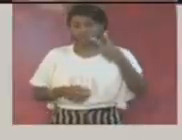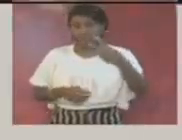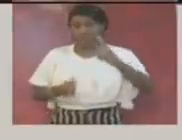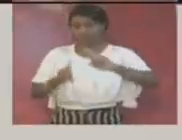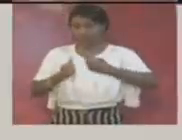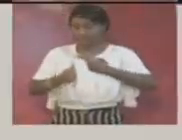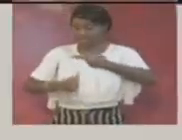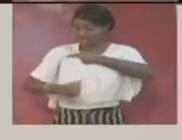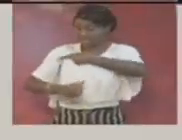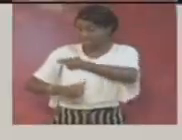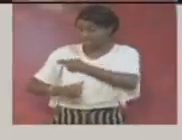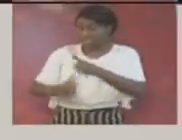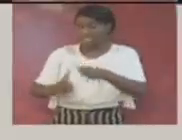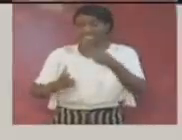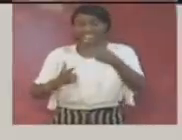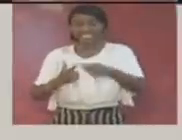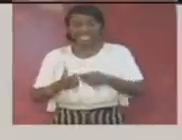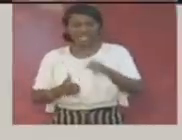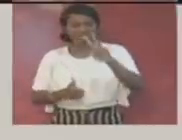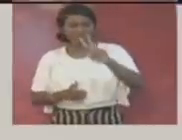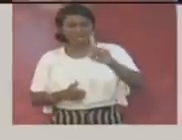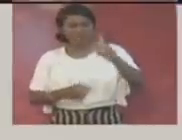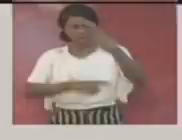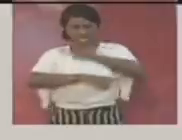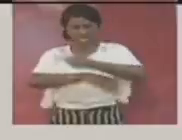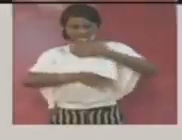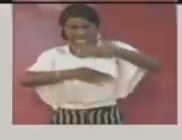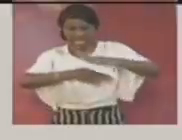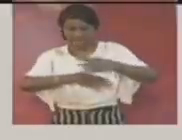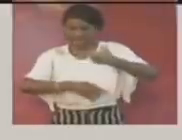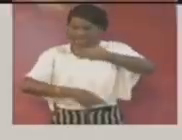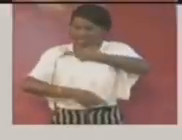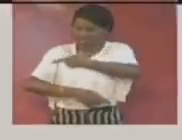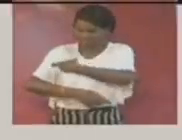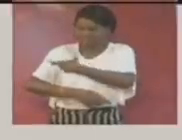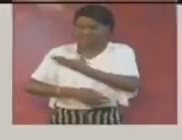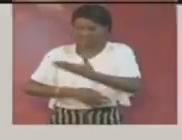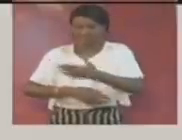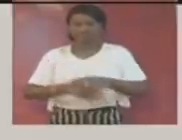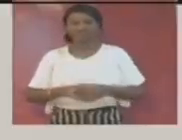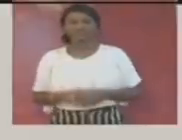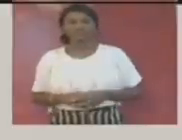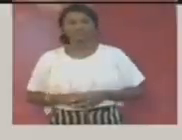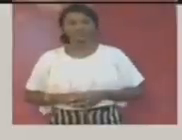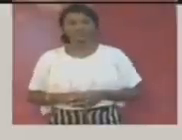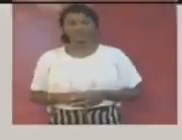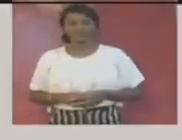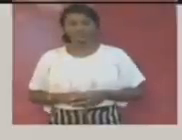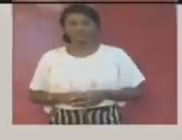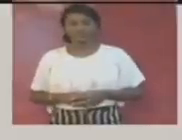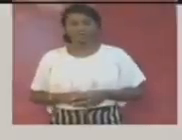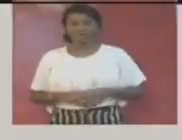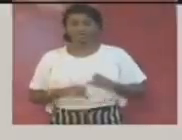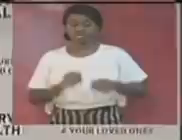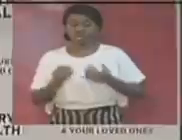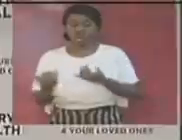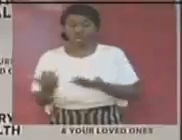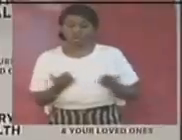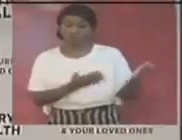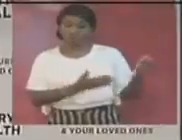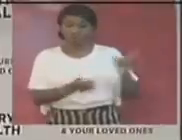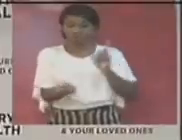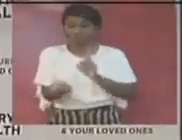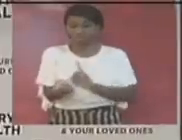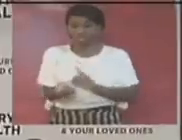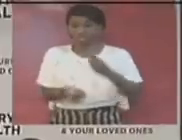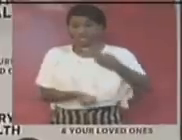given 21 to 28 days apart to give the best efficacy, and that's where the data lies. So we'll go straight to Dr. Hines